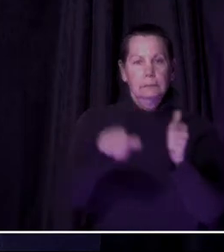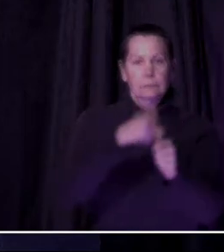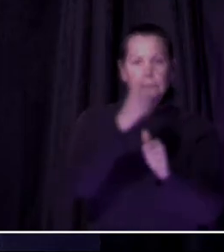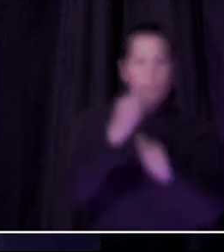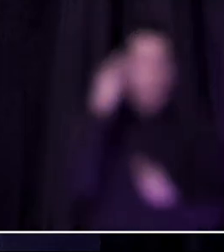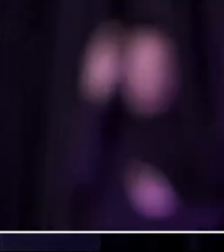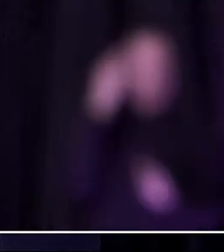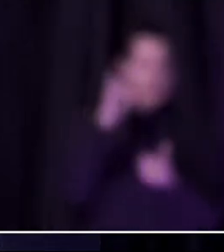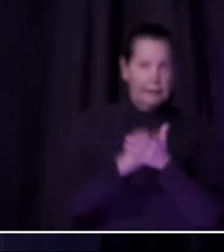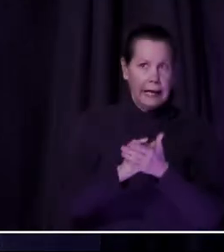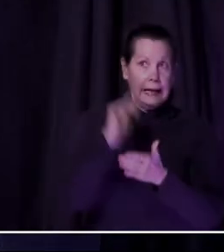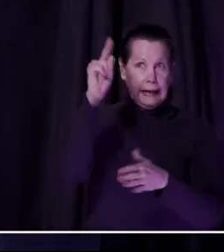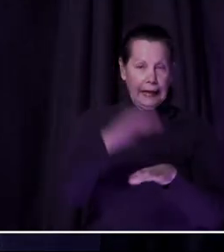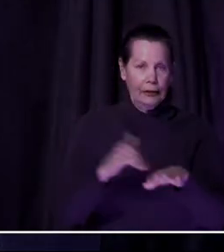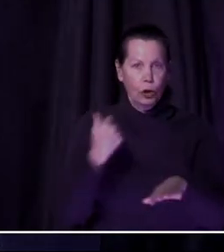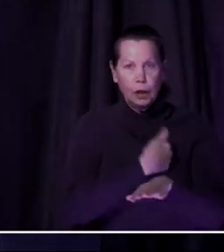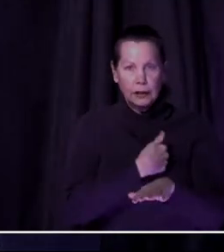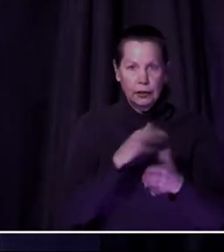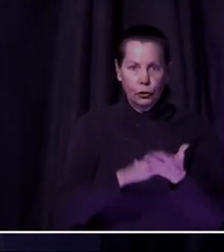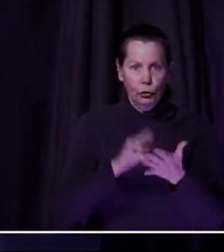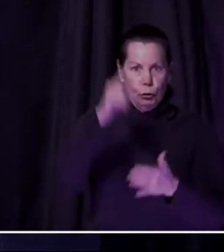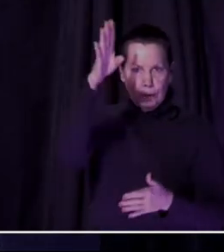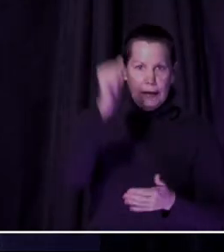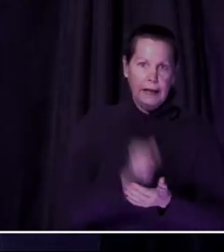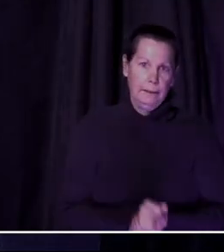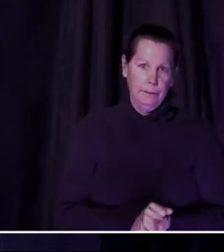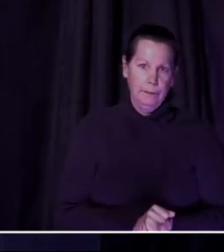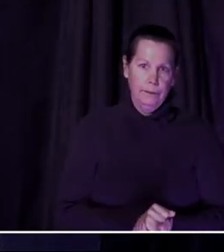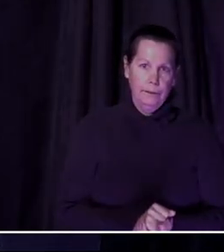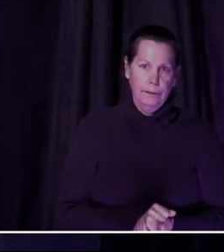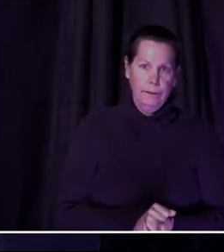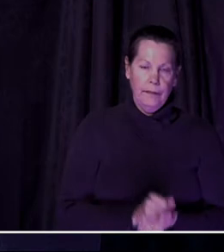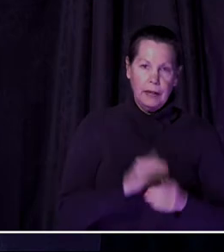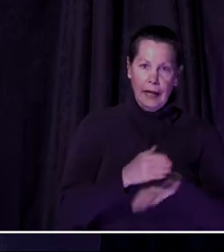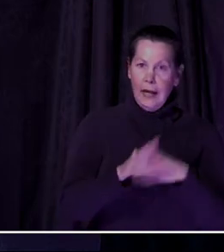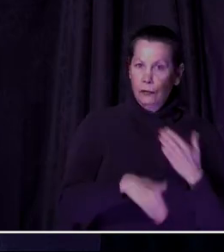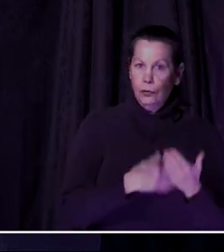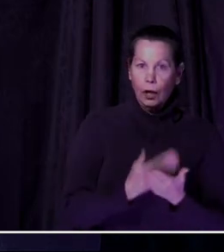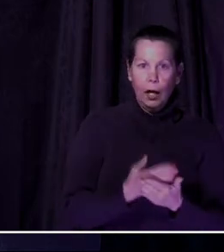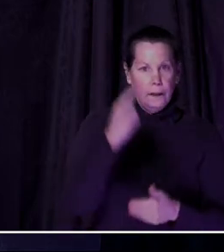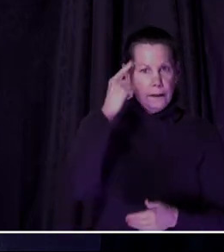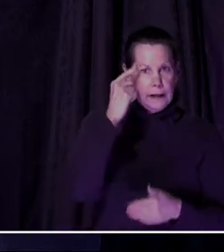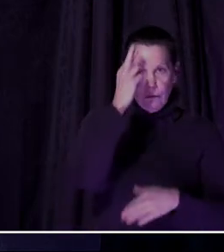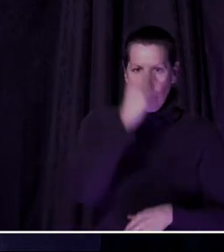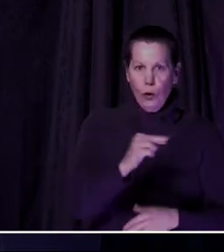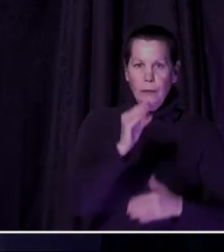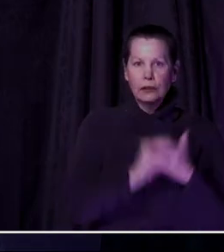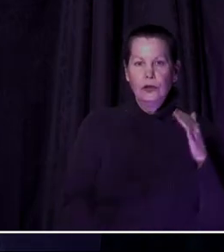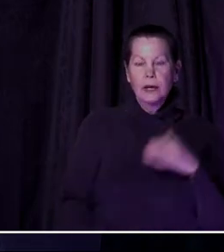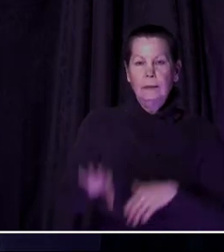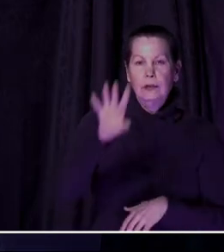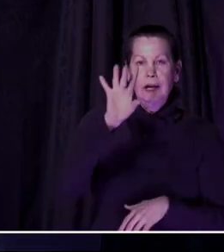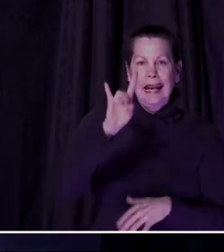that he has called us to glorify him. After all, think of Romans